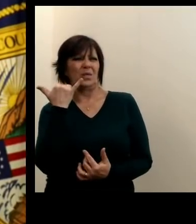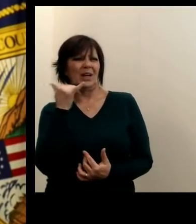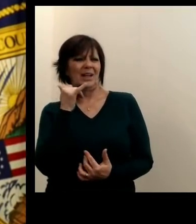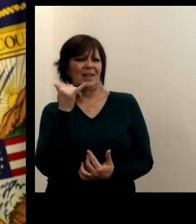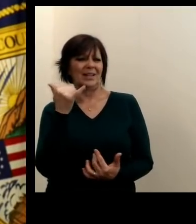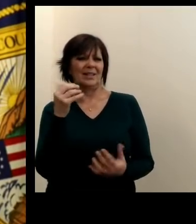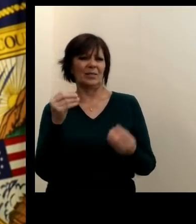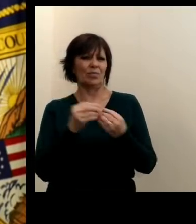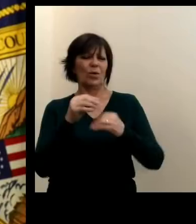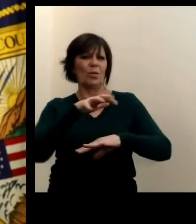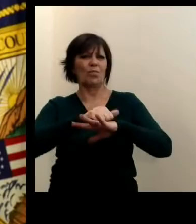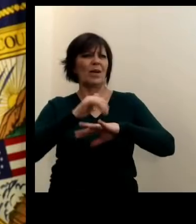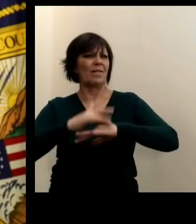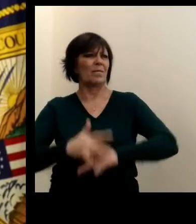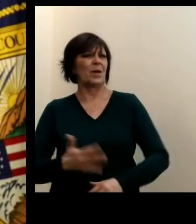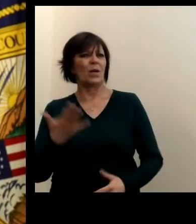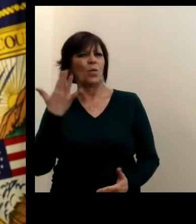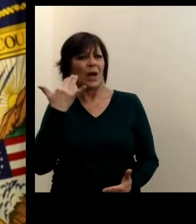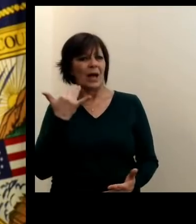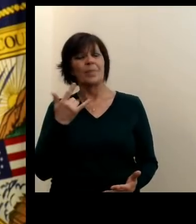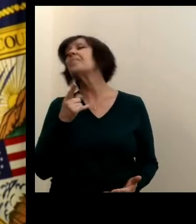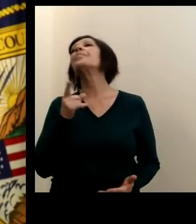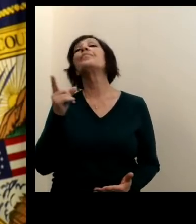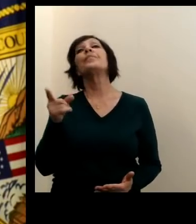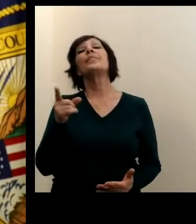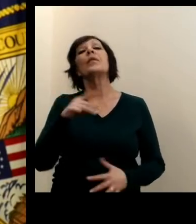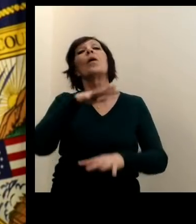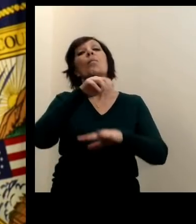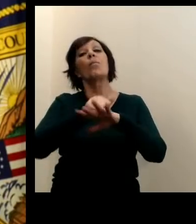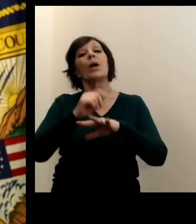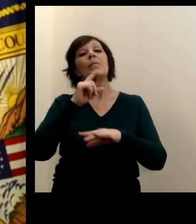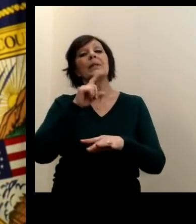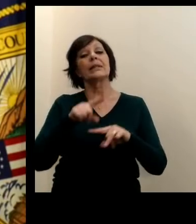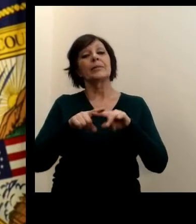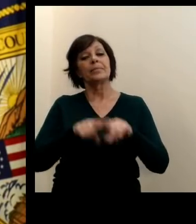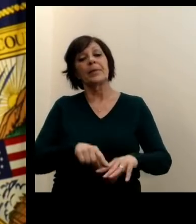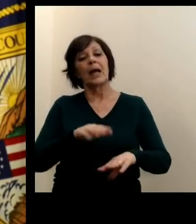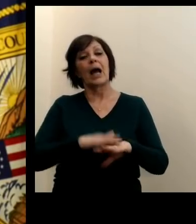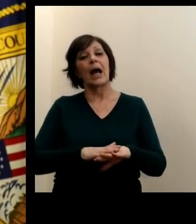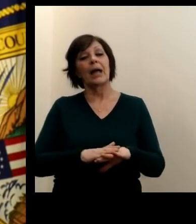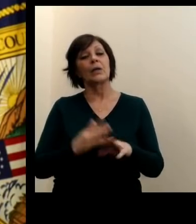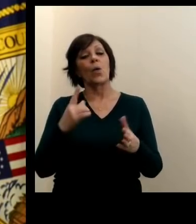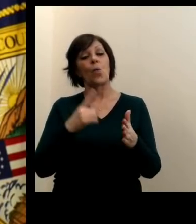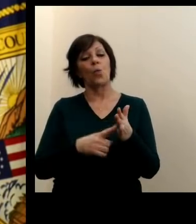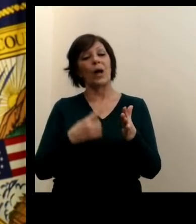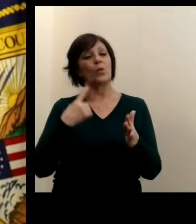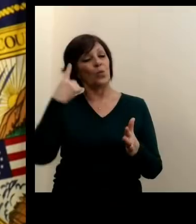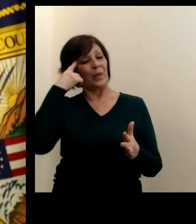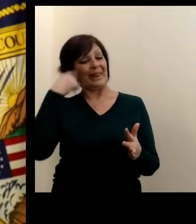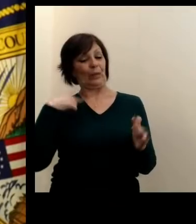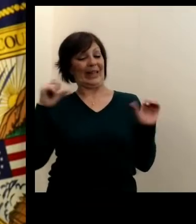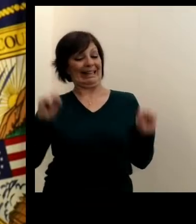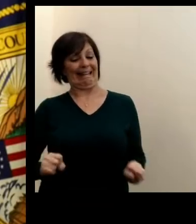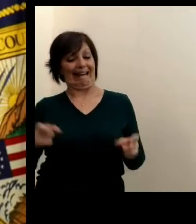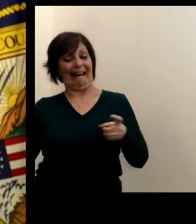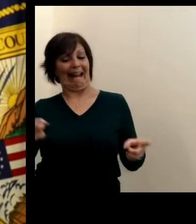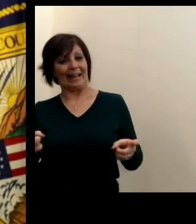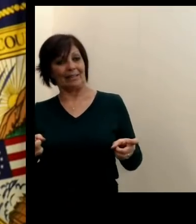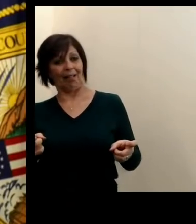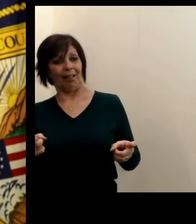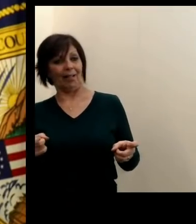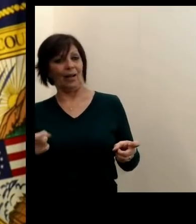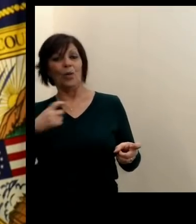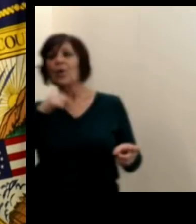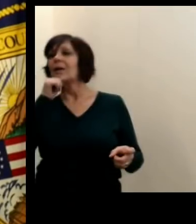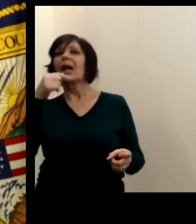appointments available, part of it is because the appointments are only based on what we think we can do in a period in the future. We're